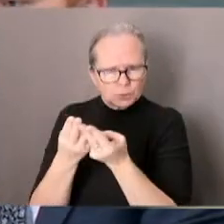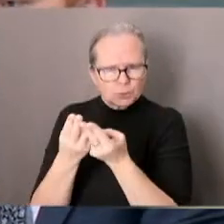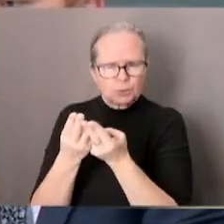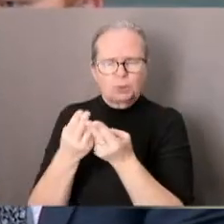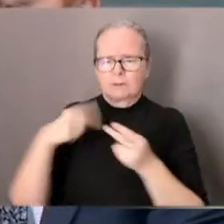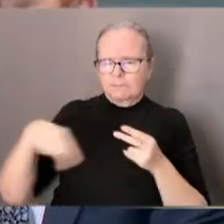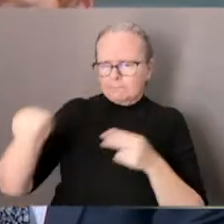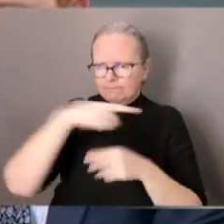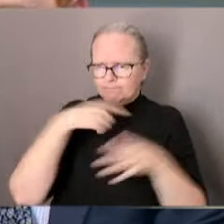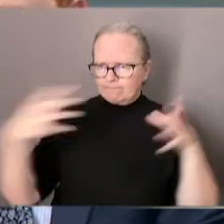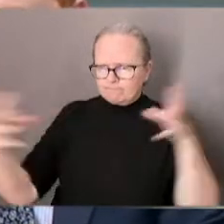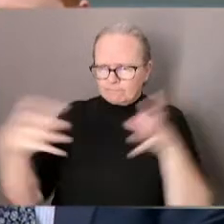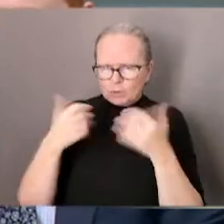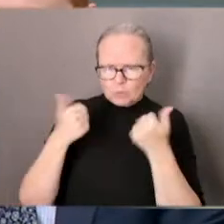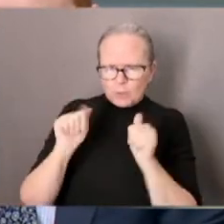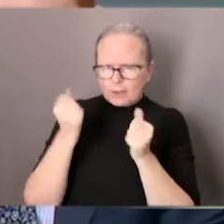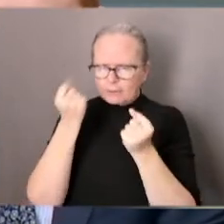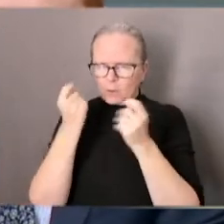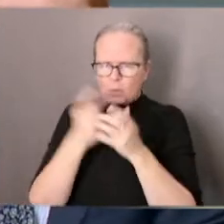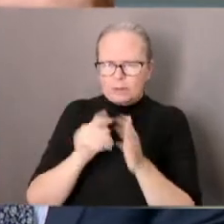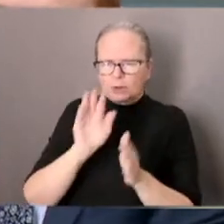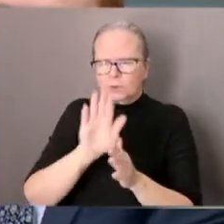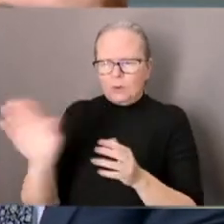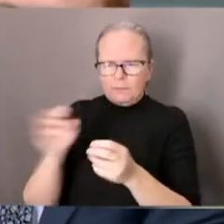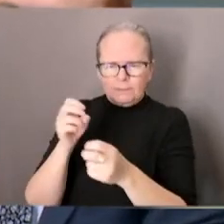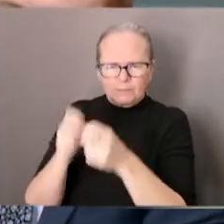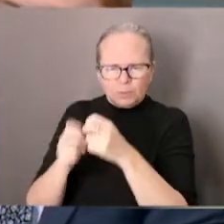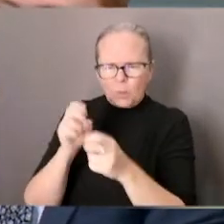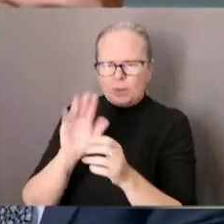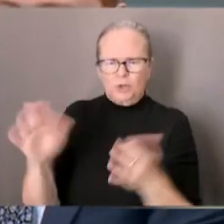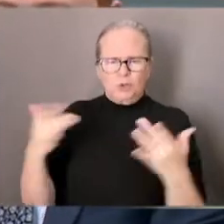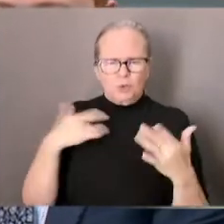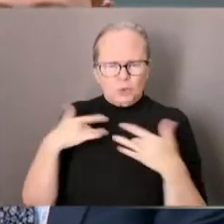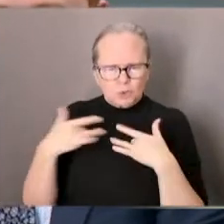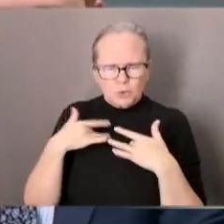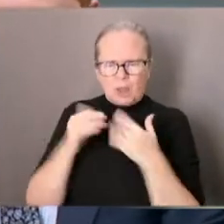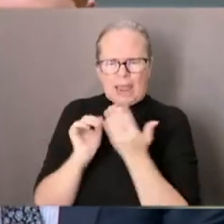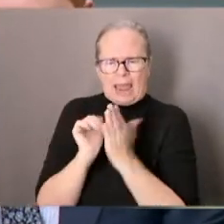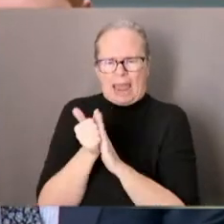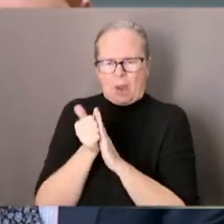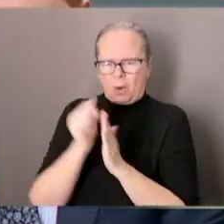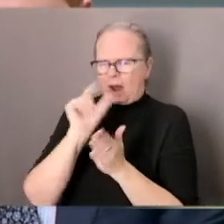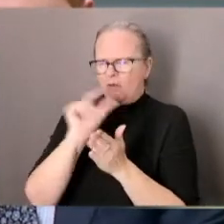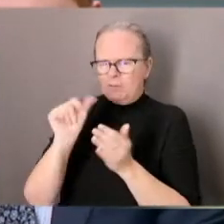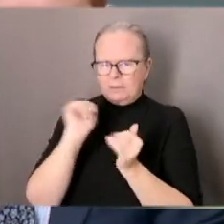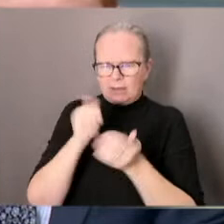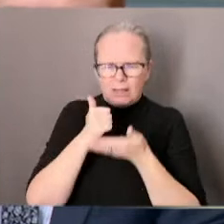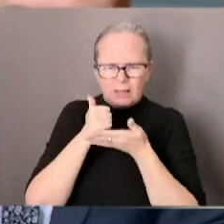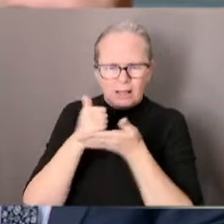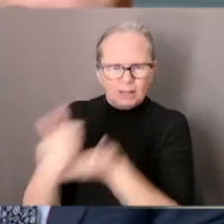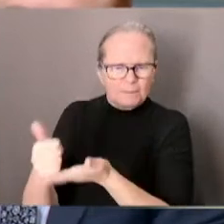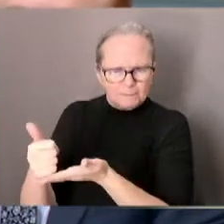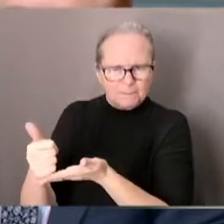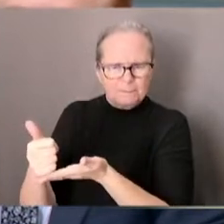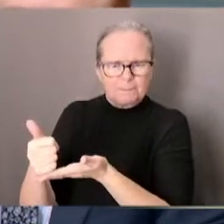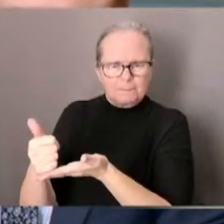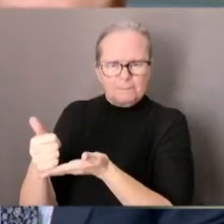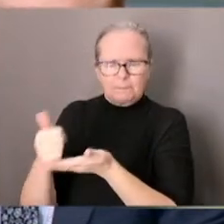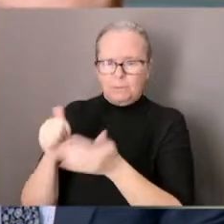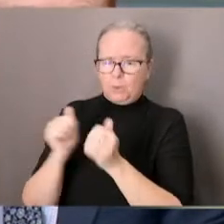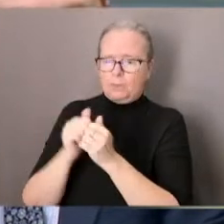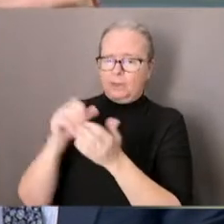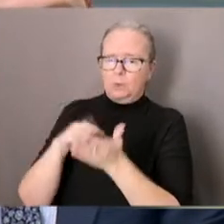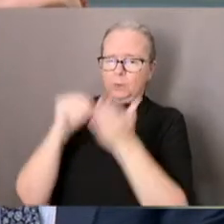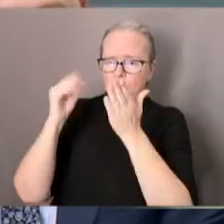to whether the government may be able to provide assistance to work with students and so we're looking at those